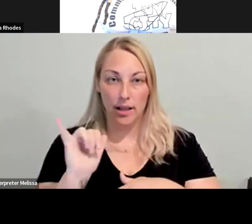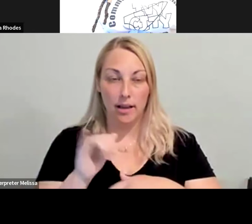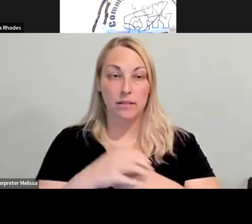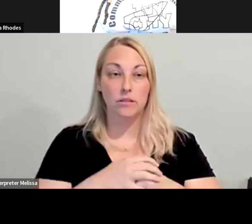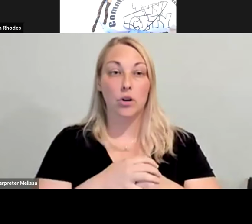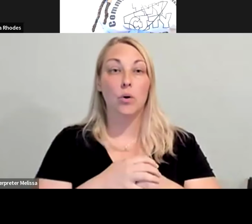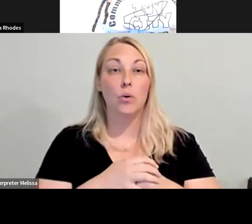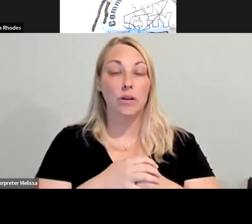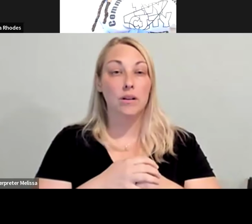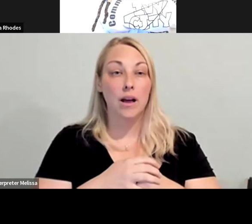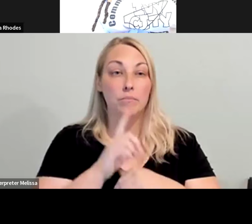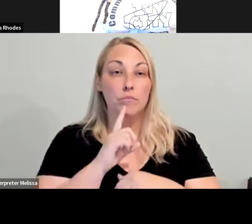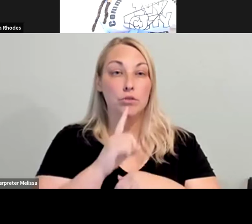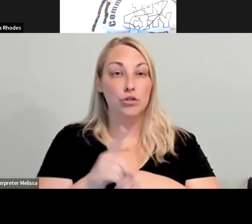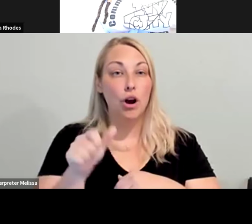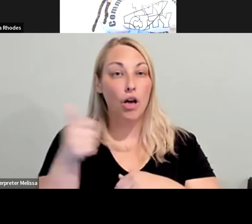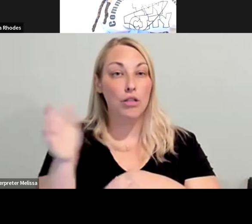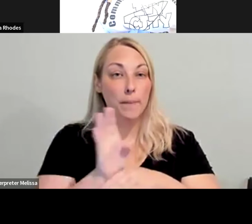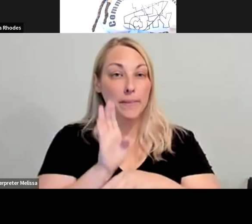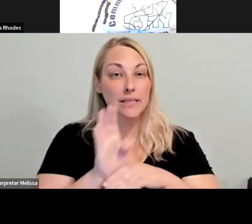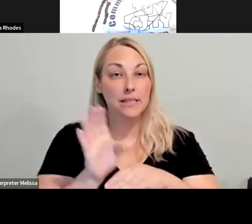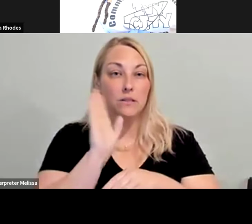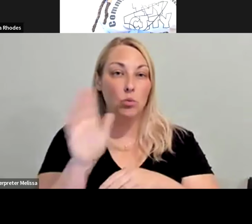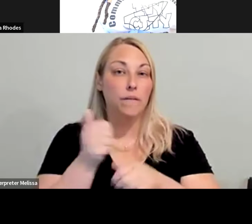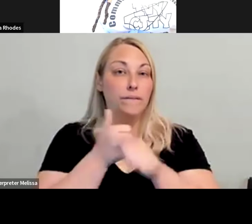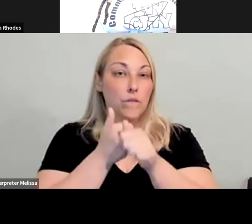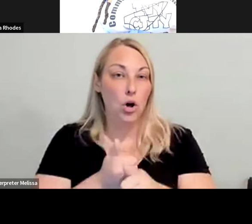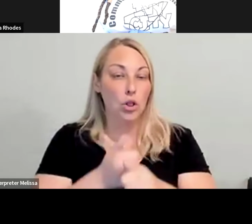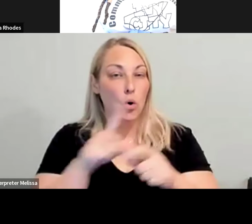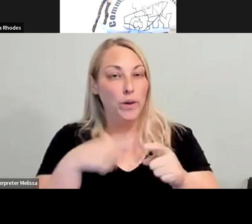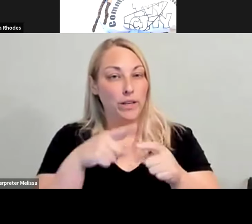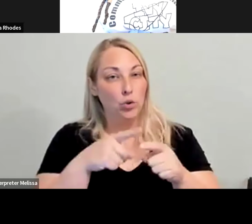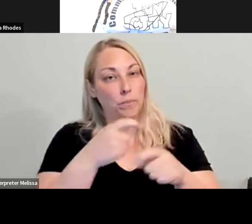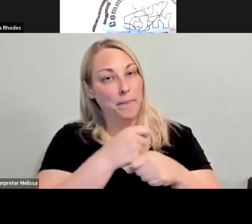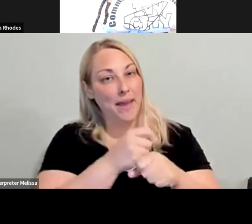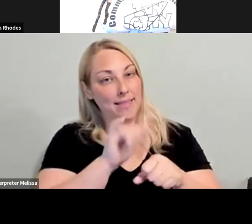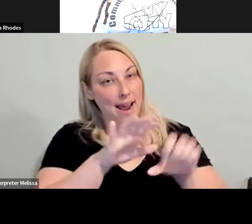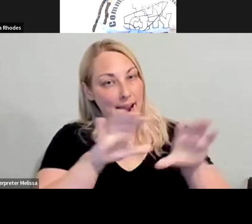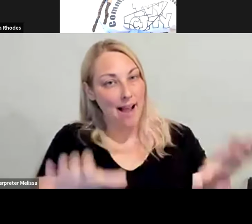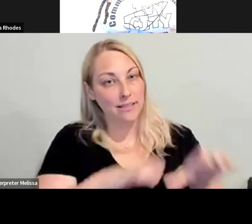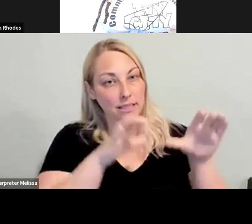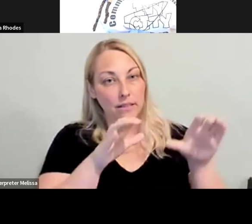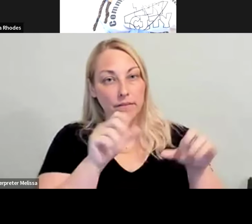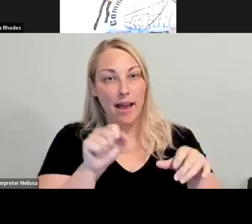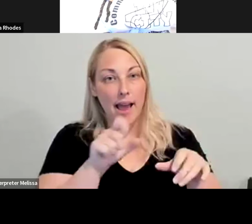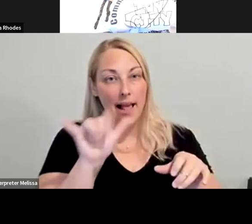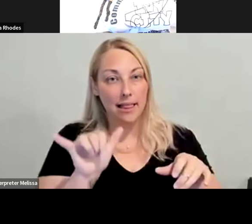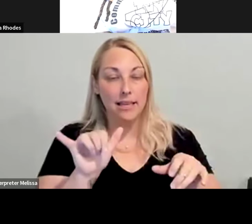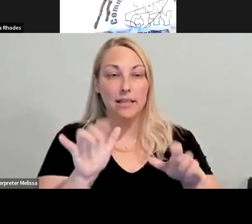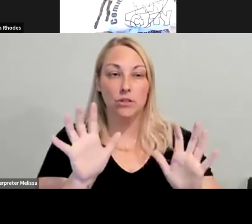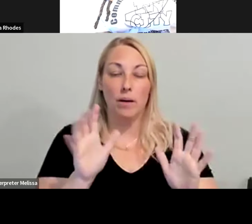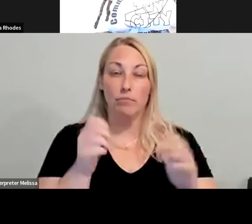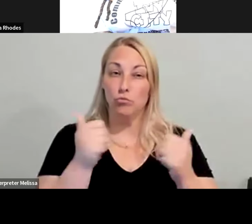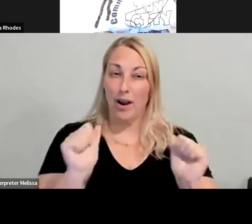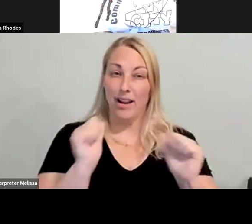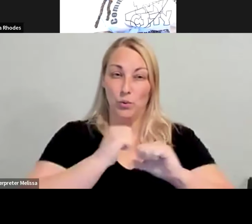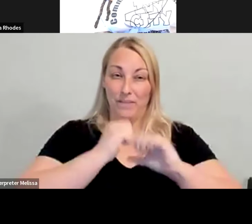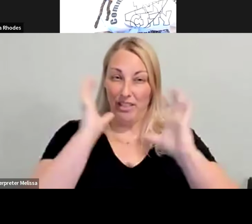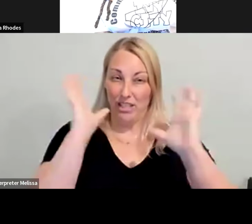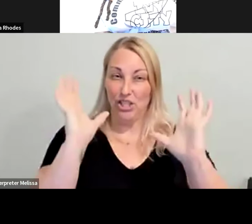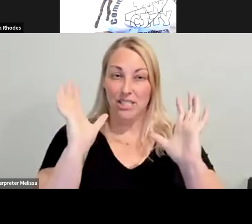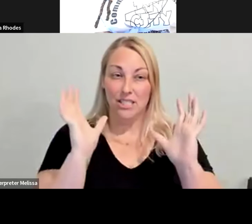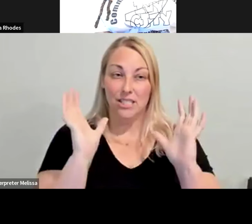other businesses will also follow suit. So I just personally I'm trying to envision it after